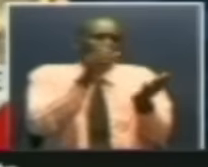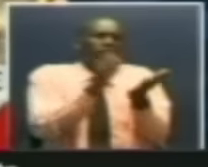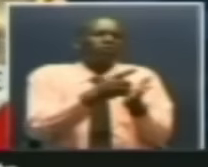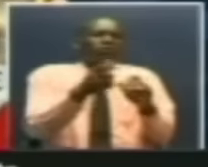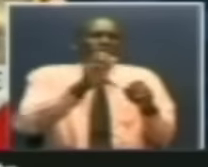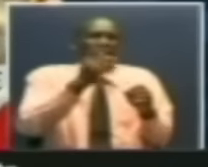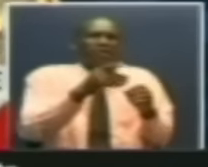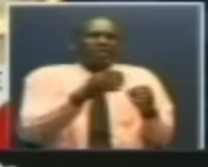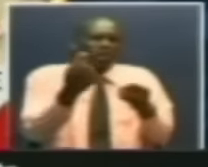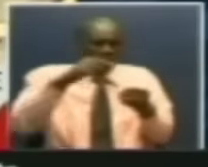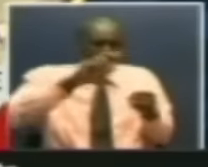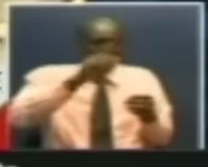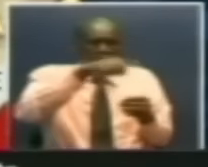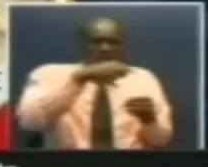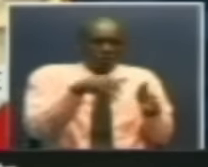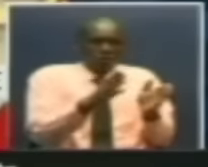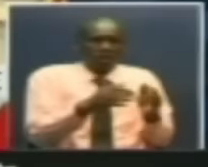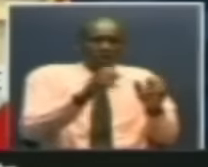an illegal immigrant. And